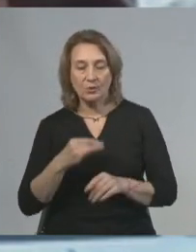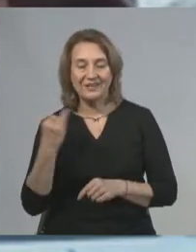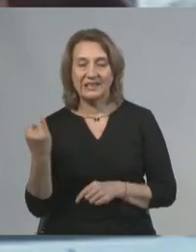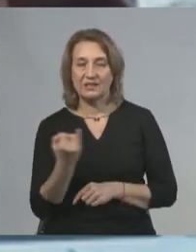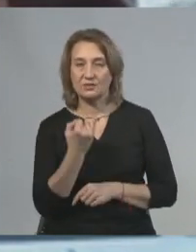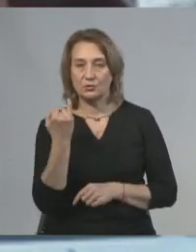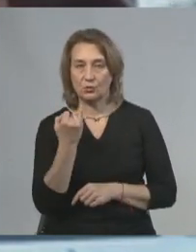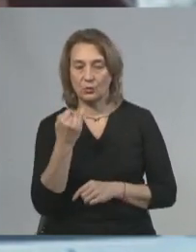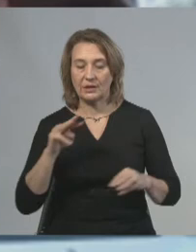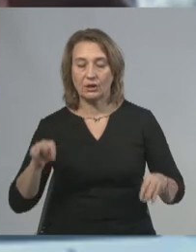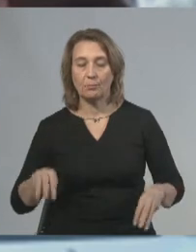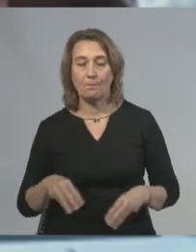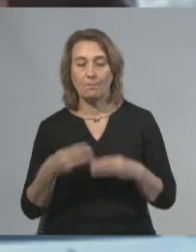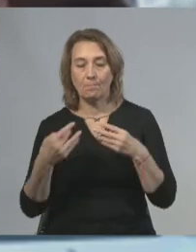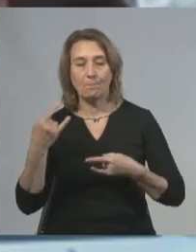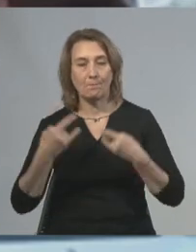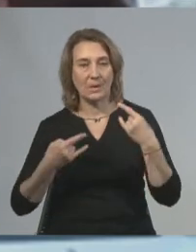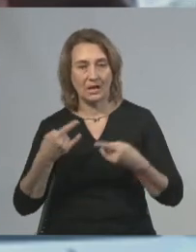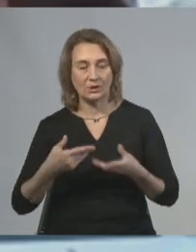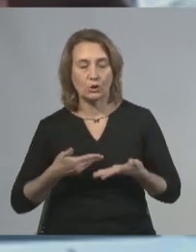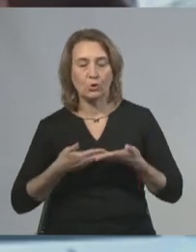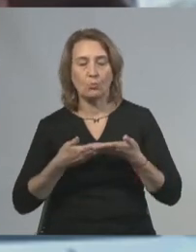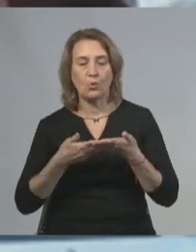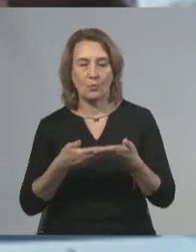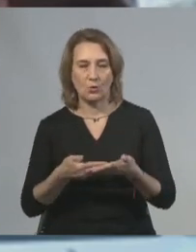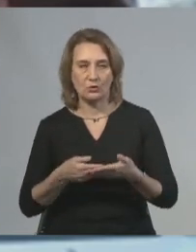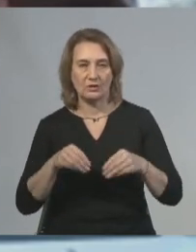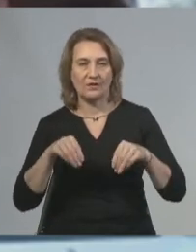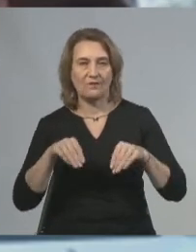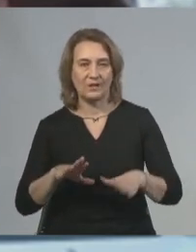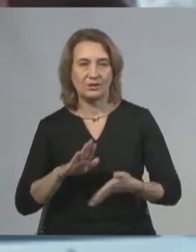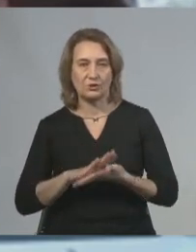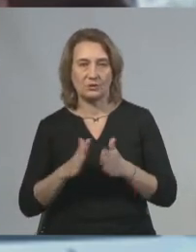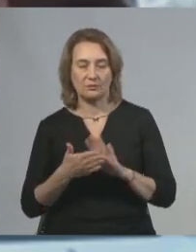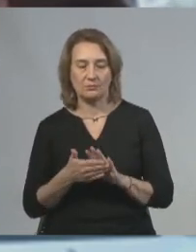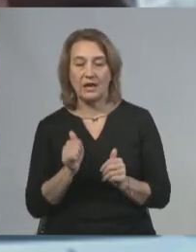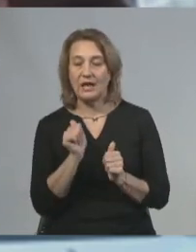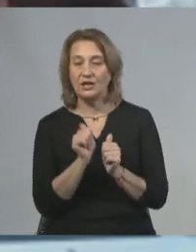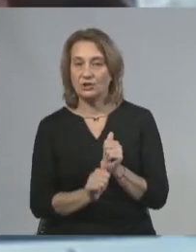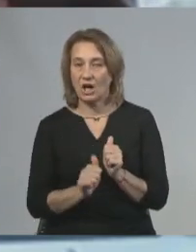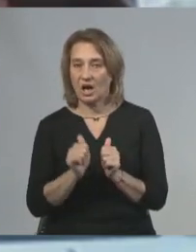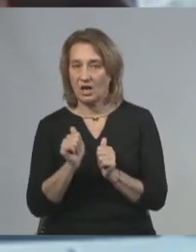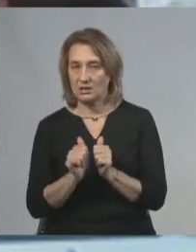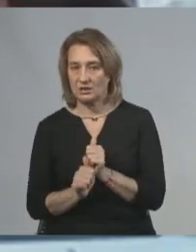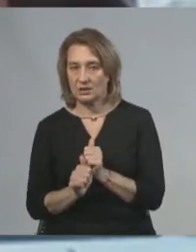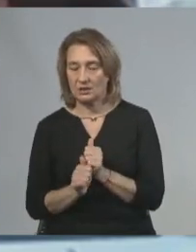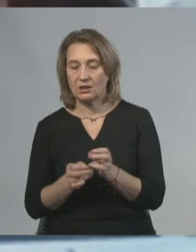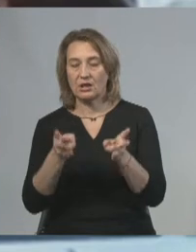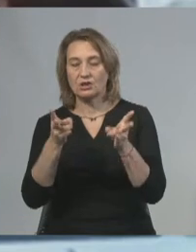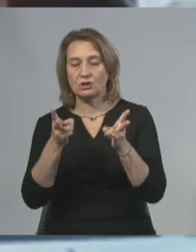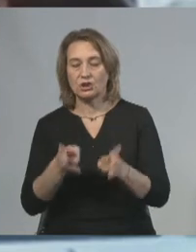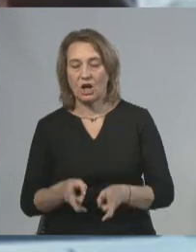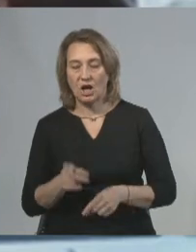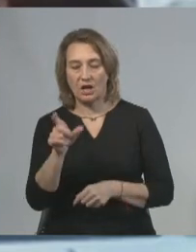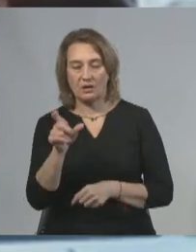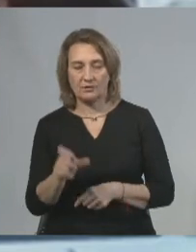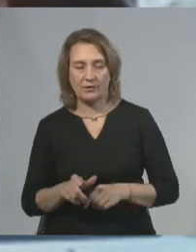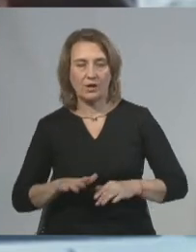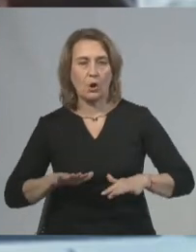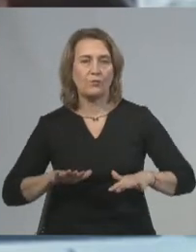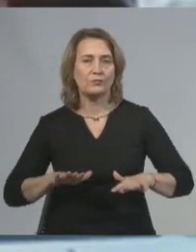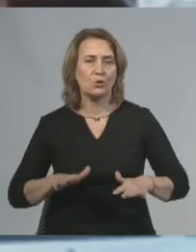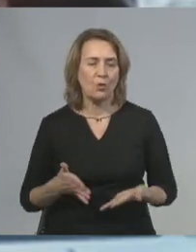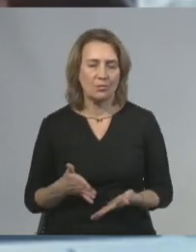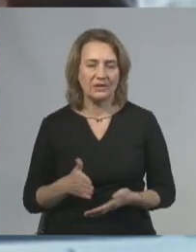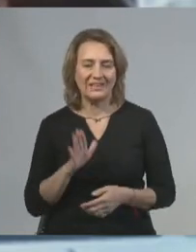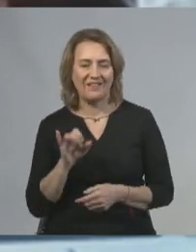explain because victims usually they're disappointed in the police they're disappointed in the judiciary system and they come to journalists but it is also